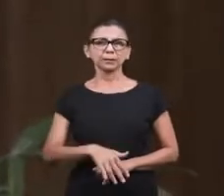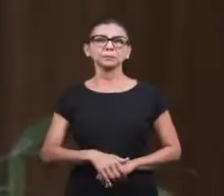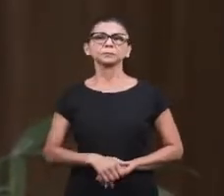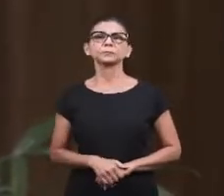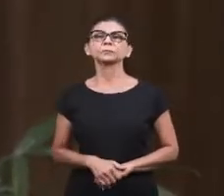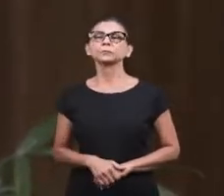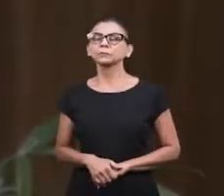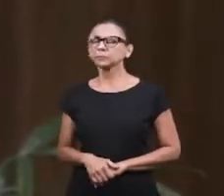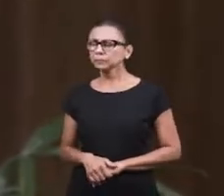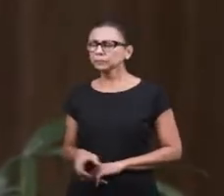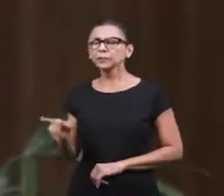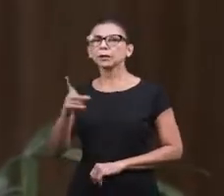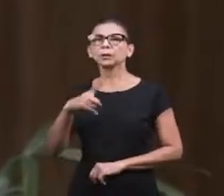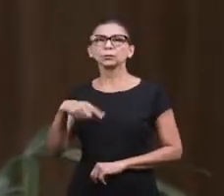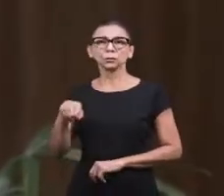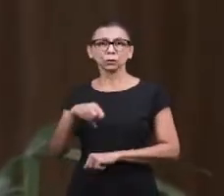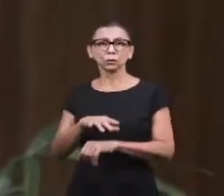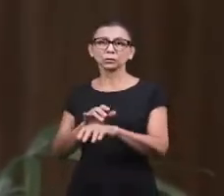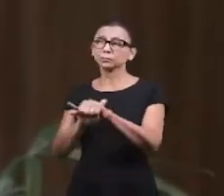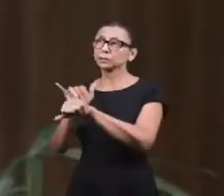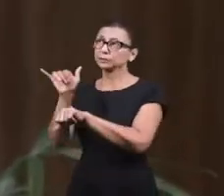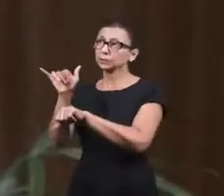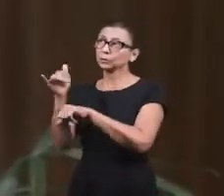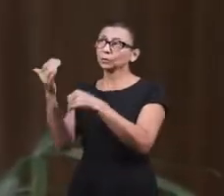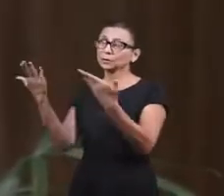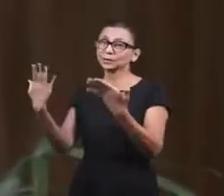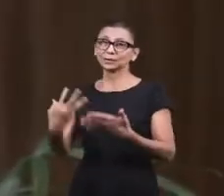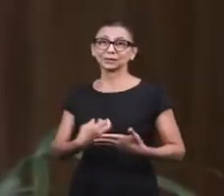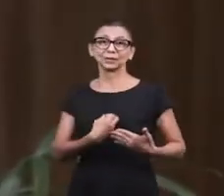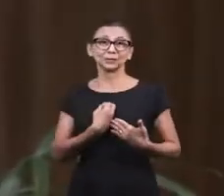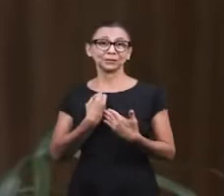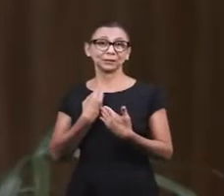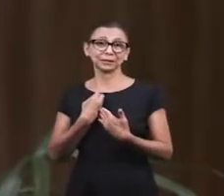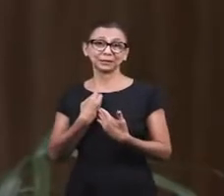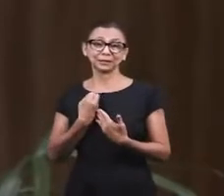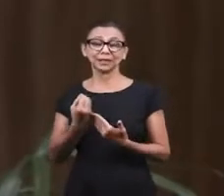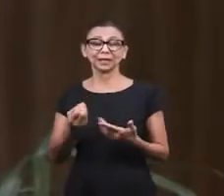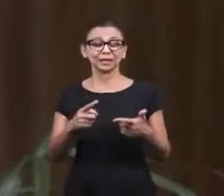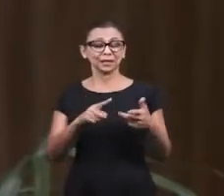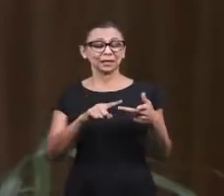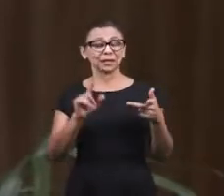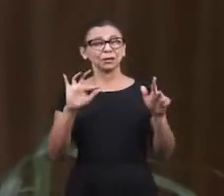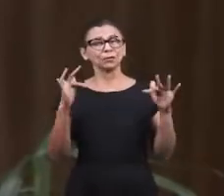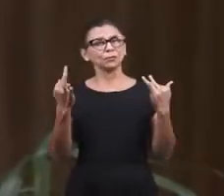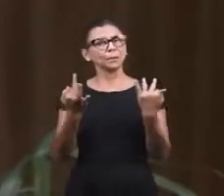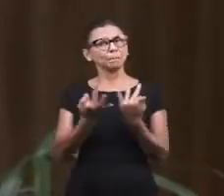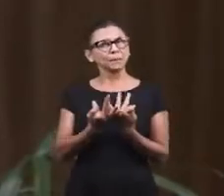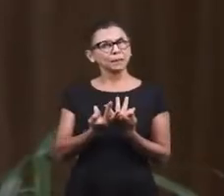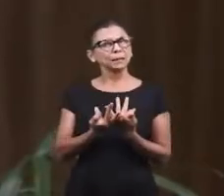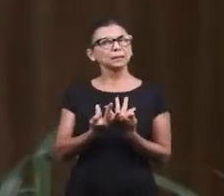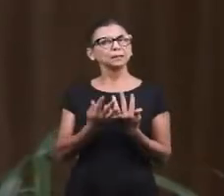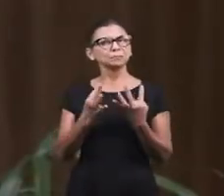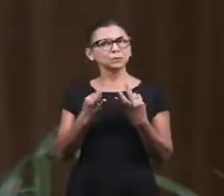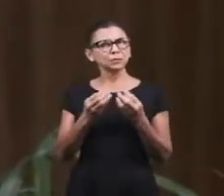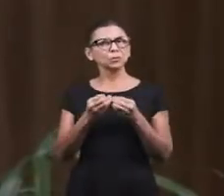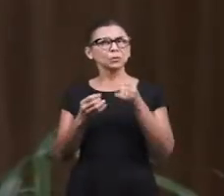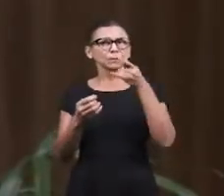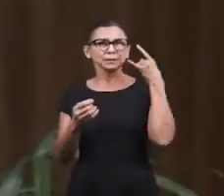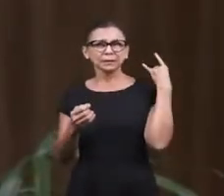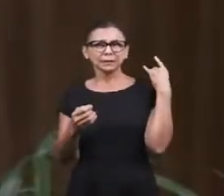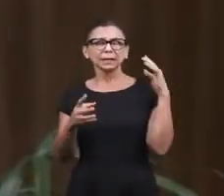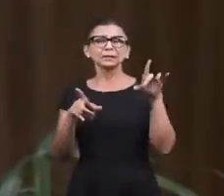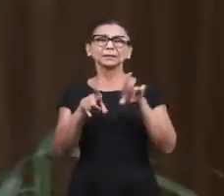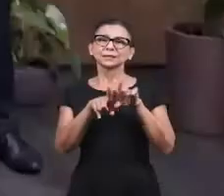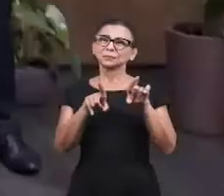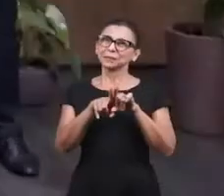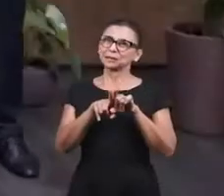definitive. It is true that we owe everything to him. We owe him our lives. We owe him our families. We owe him anything that we